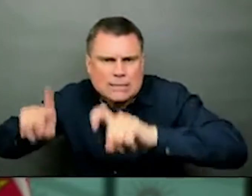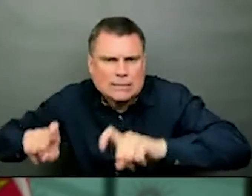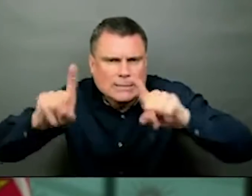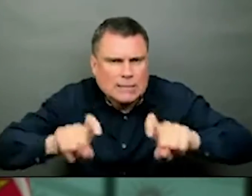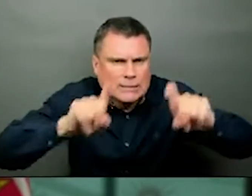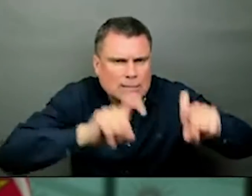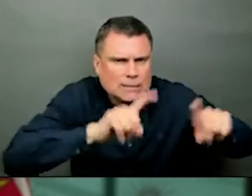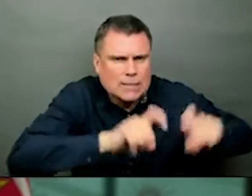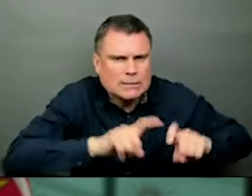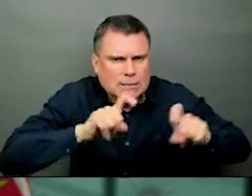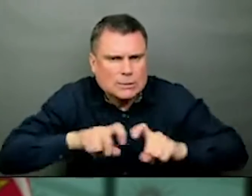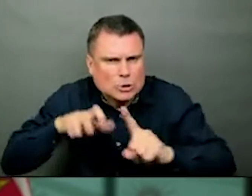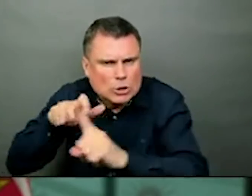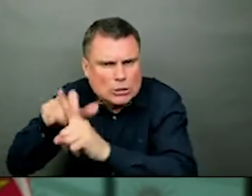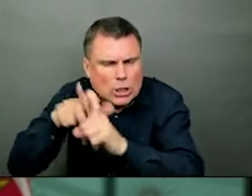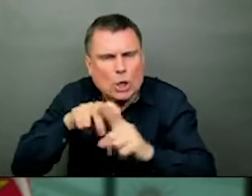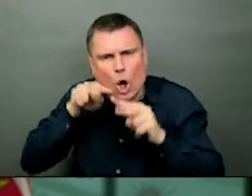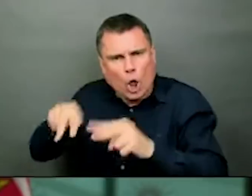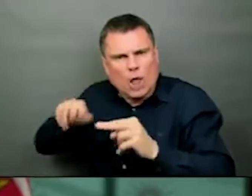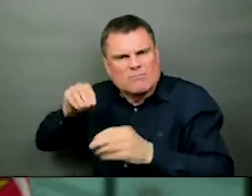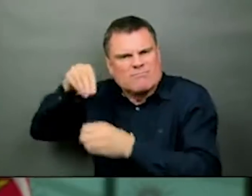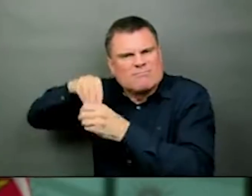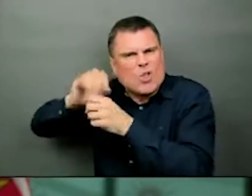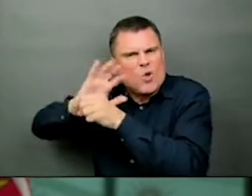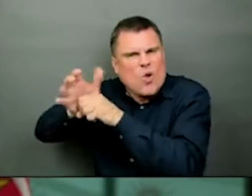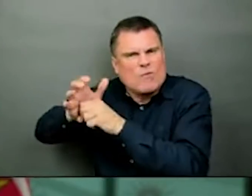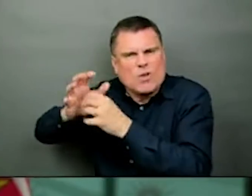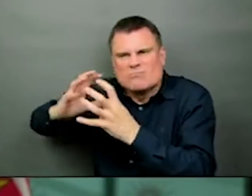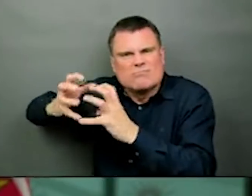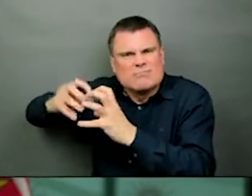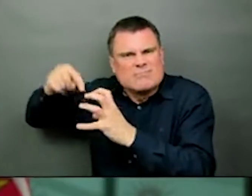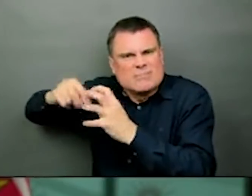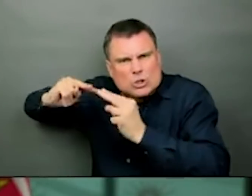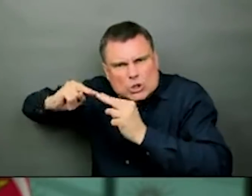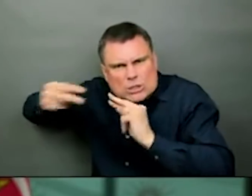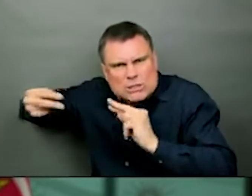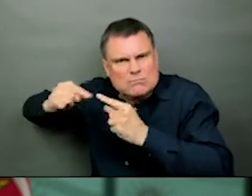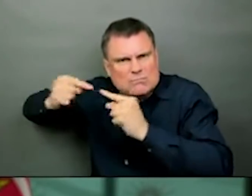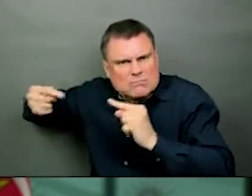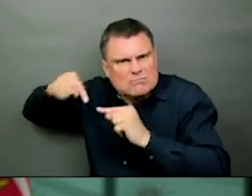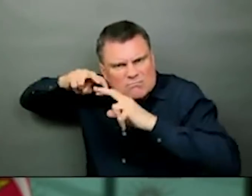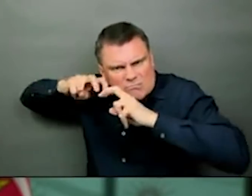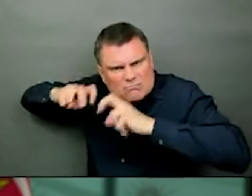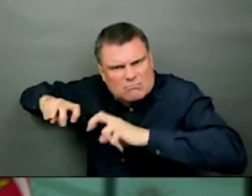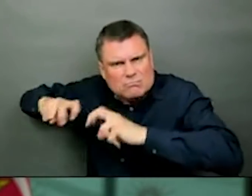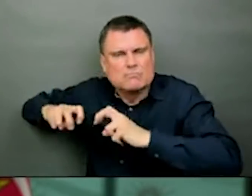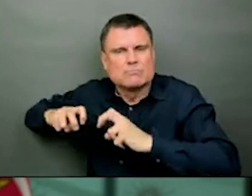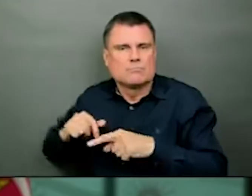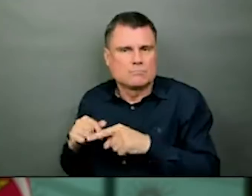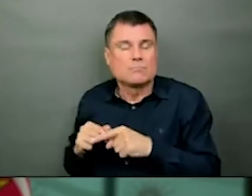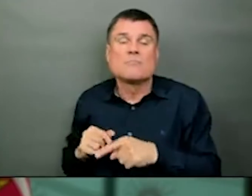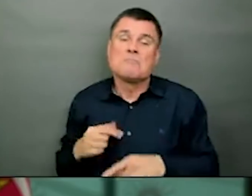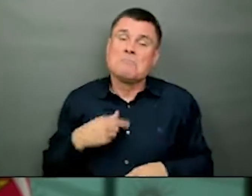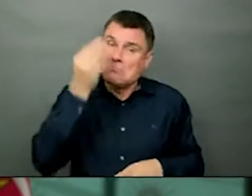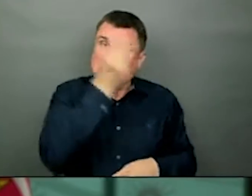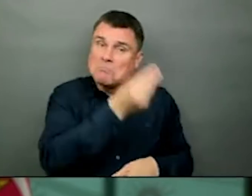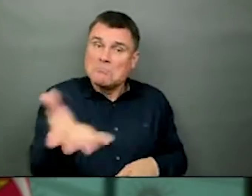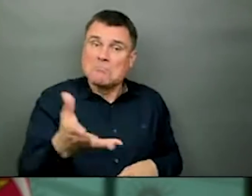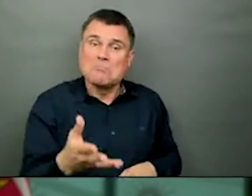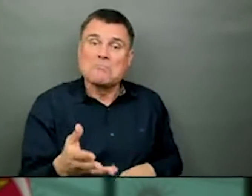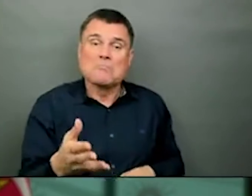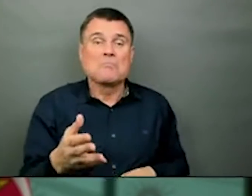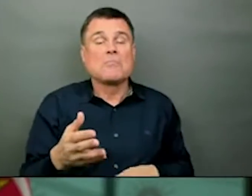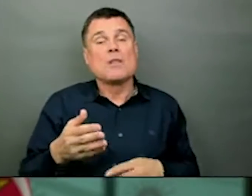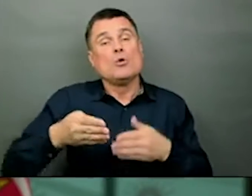is that possible? Some travel does occur. The measures we have placed are highly effective, and nothing is 100%. But